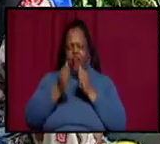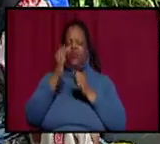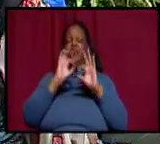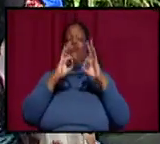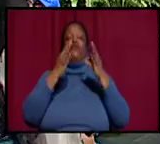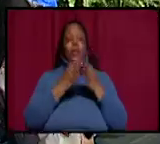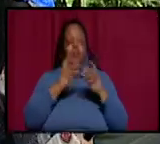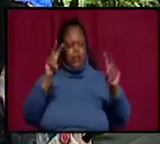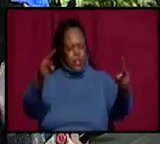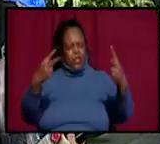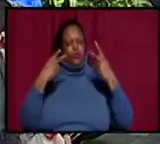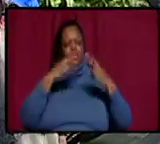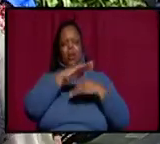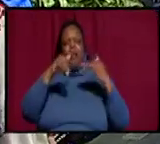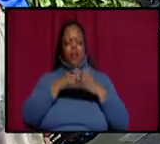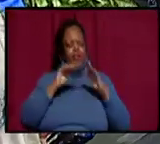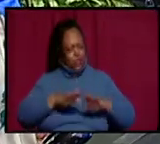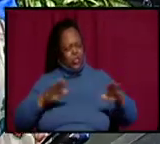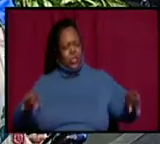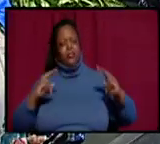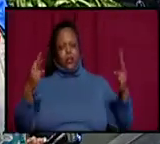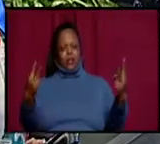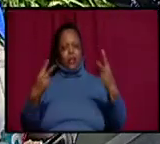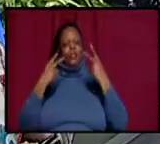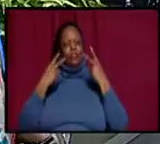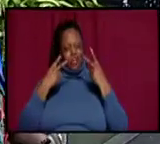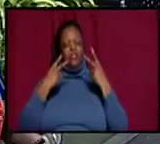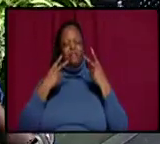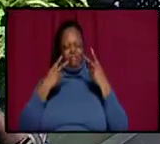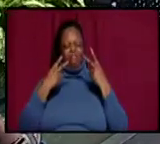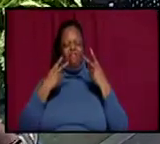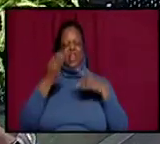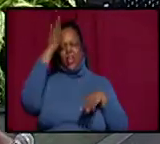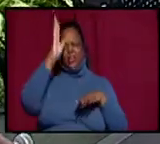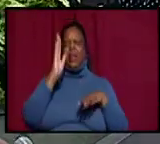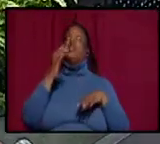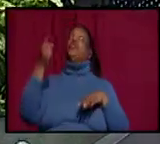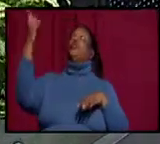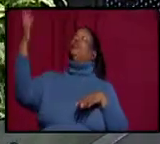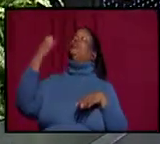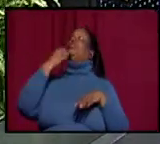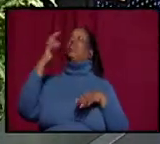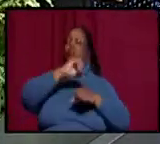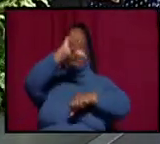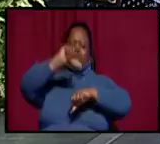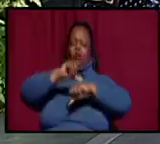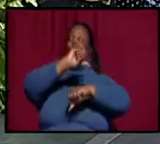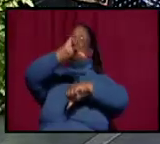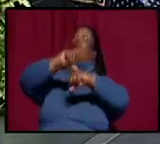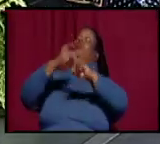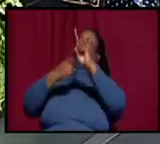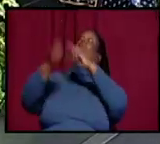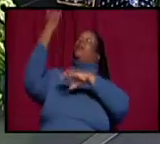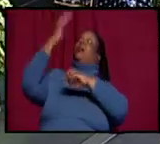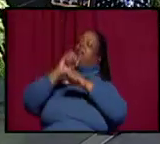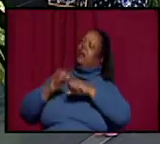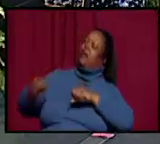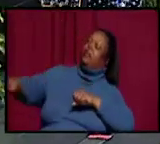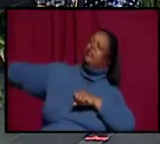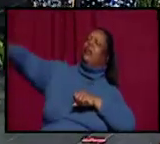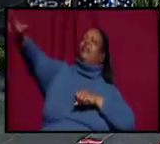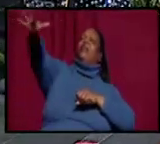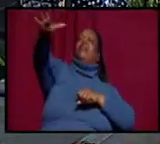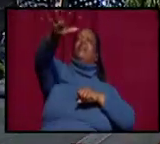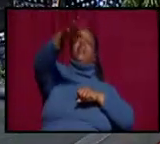family that's watching, every child that's looking at this telecast, God, as that you have left the anointing of God, go out now and